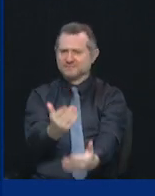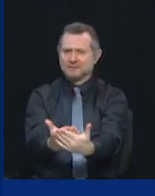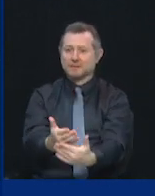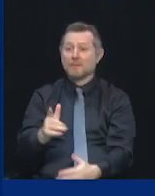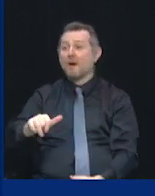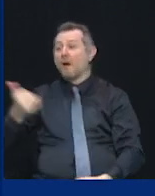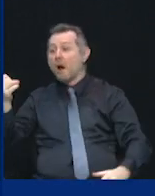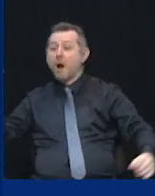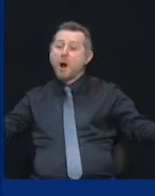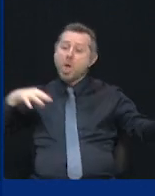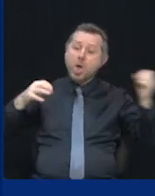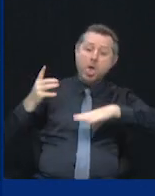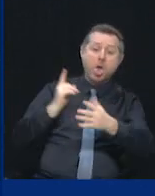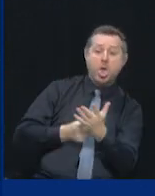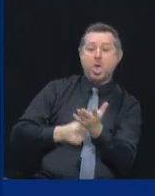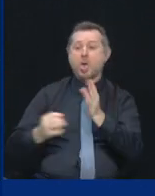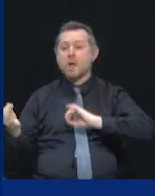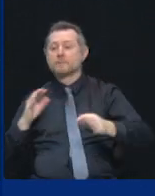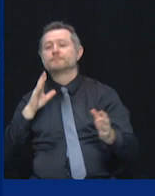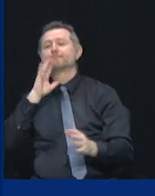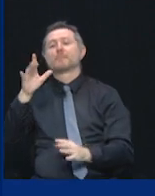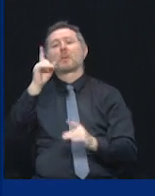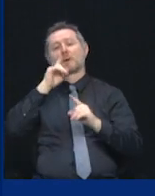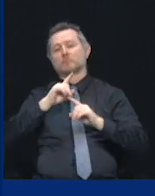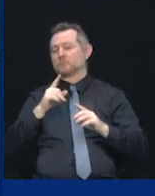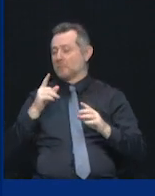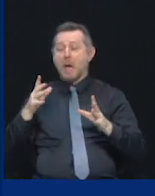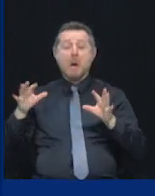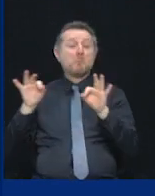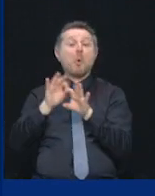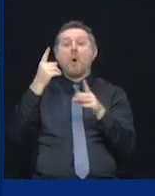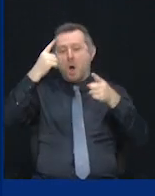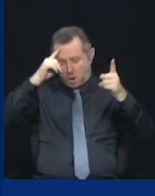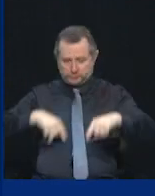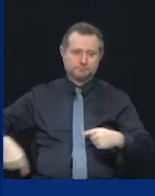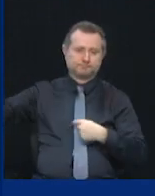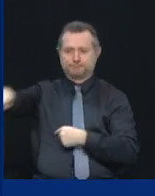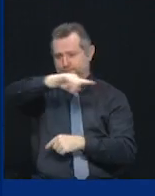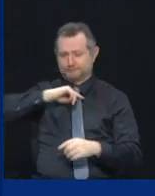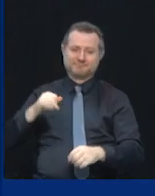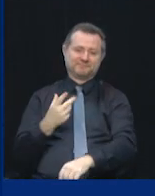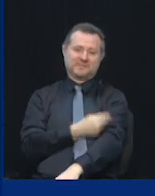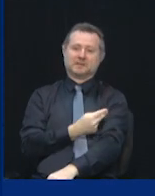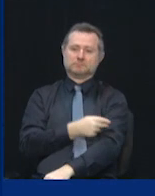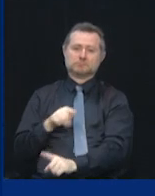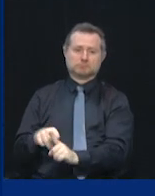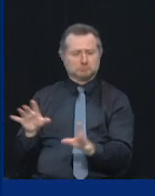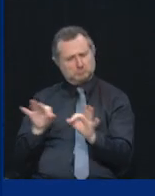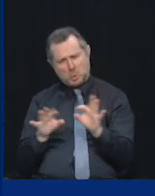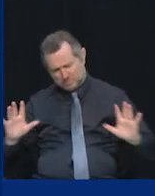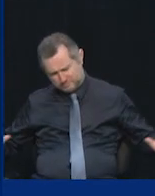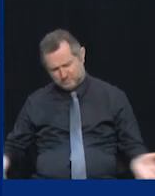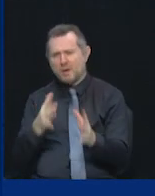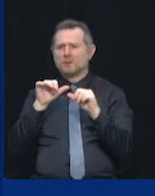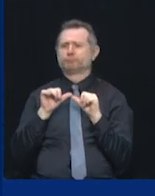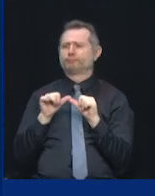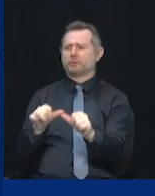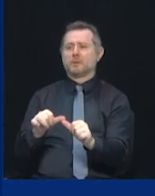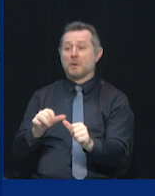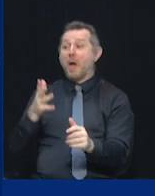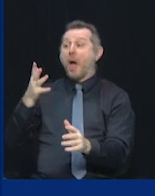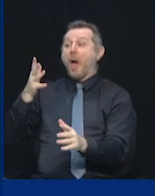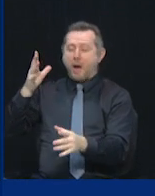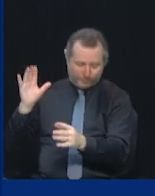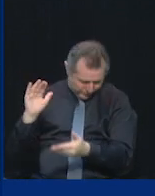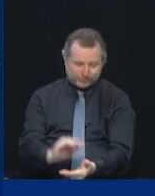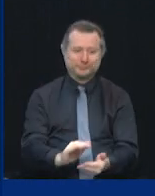global fact that everybody agrees on. Keep the vaccinations going up, the positivity rate will come down.